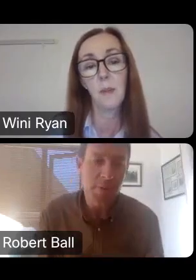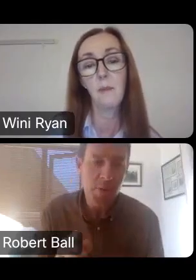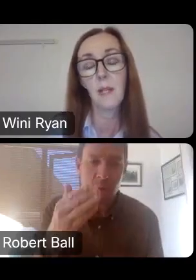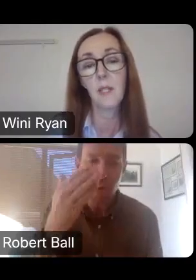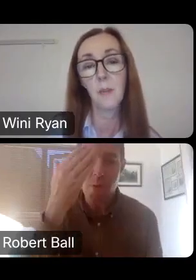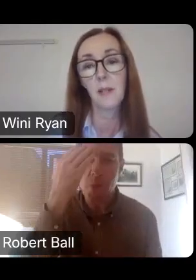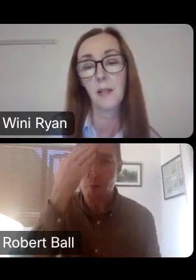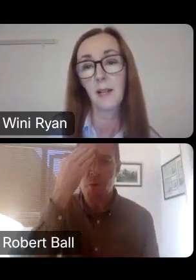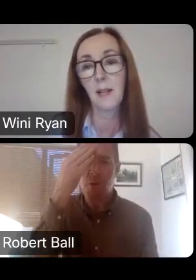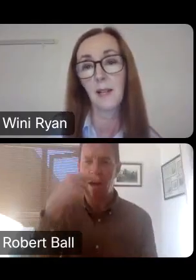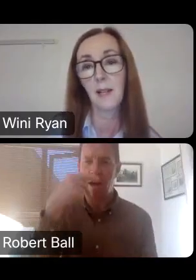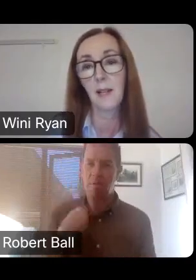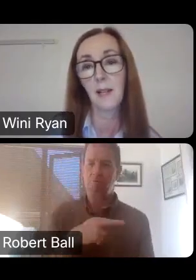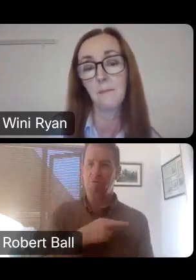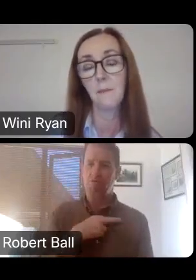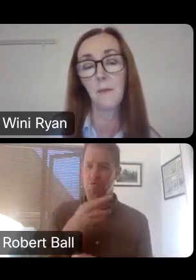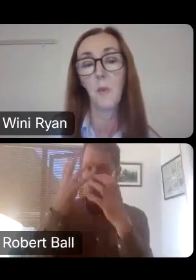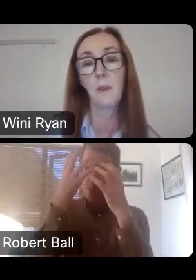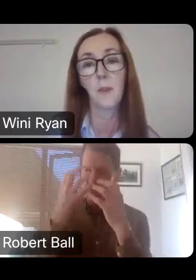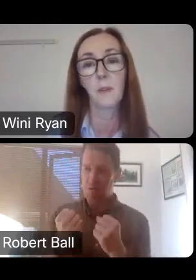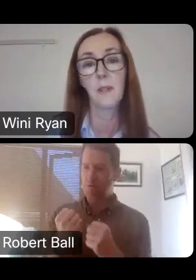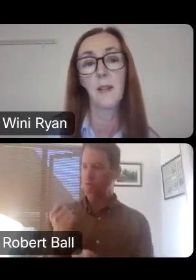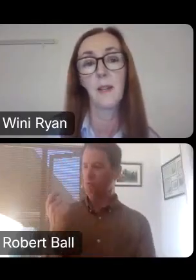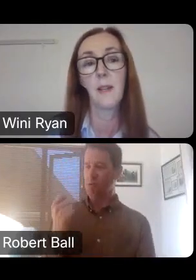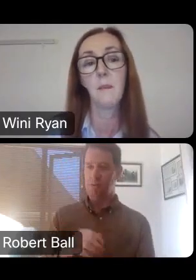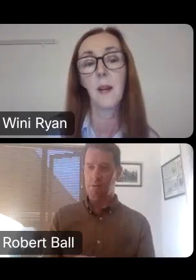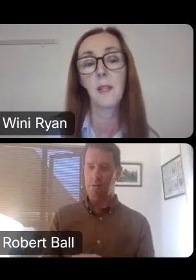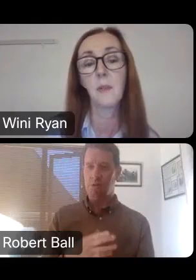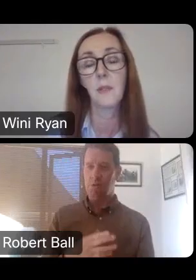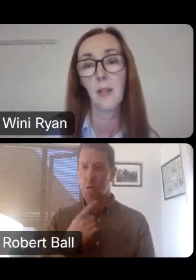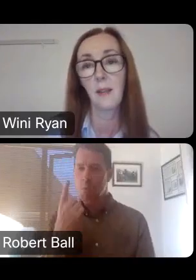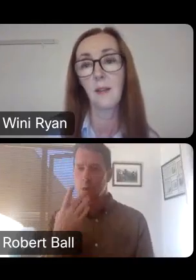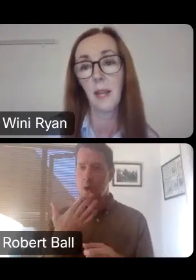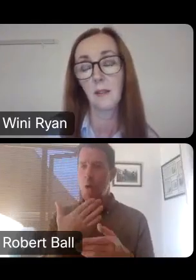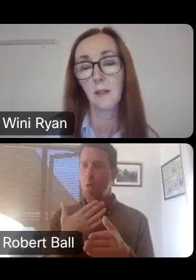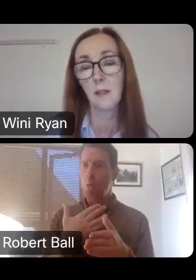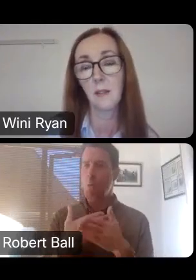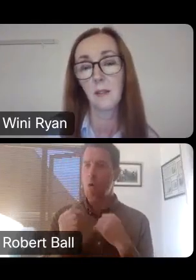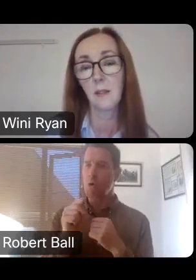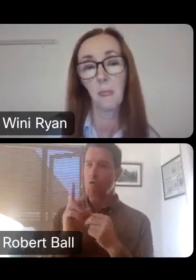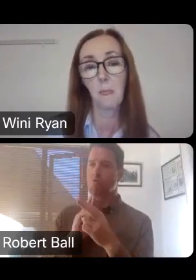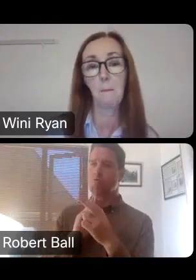I've been really depressed lately, one of those, what might you say next?